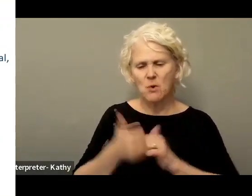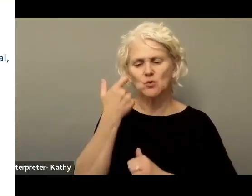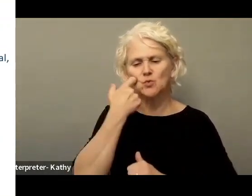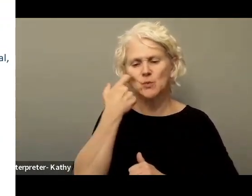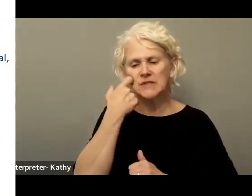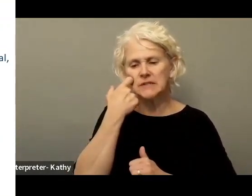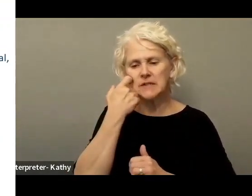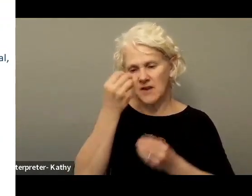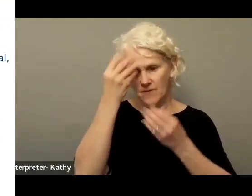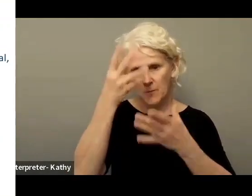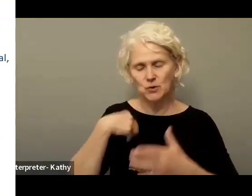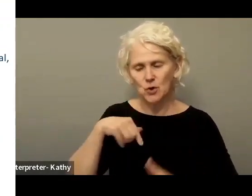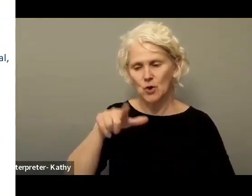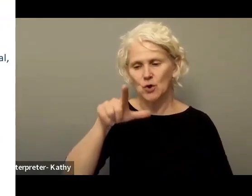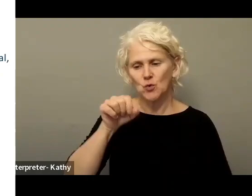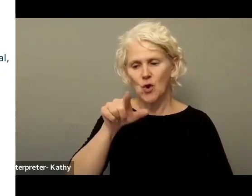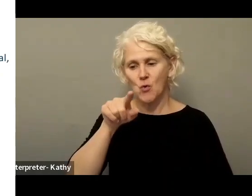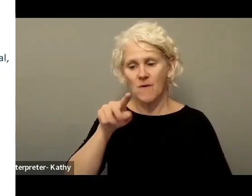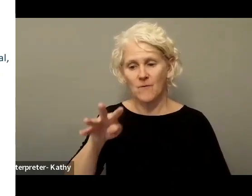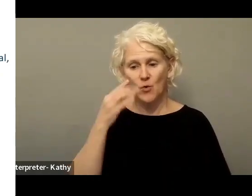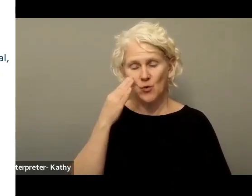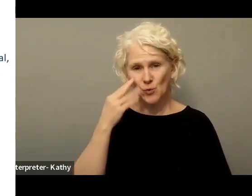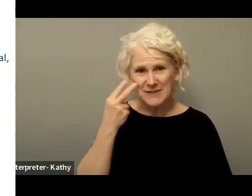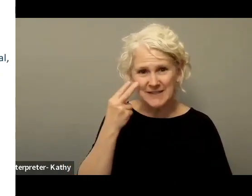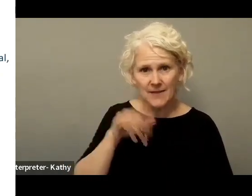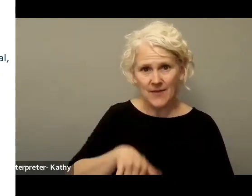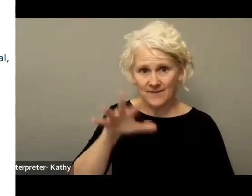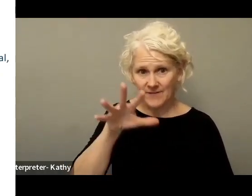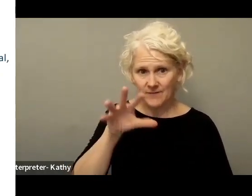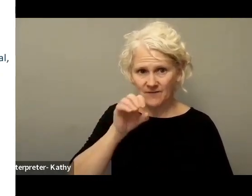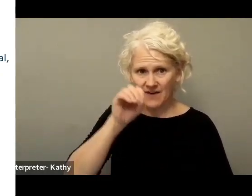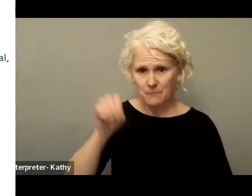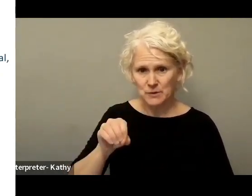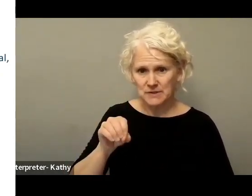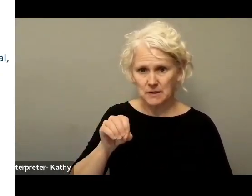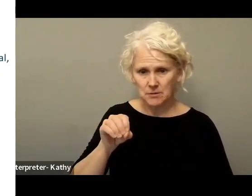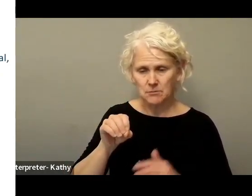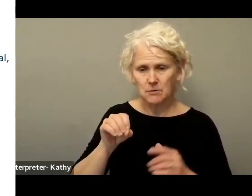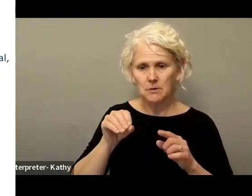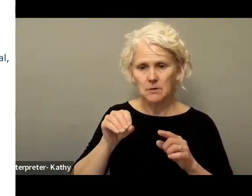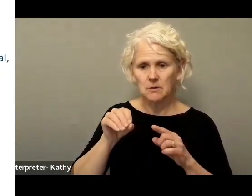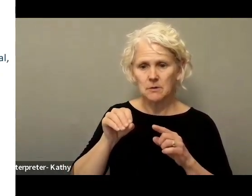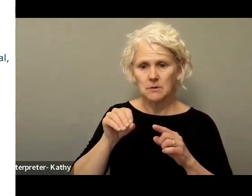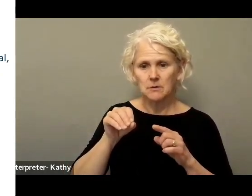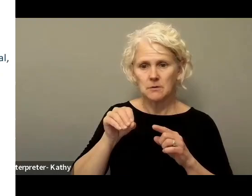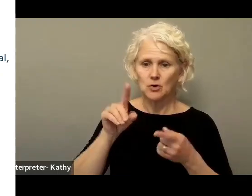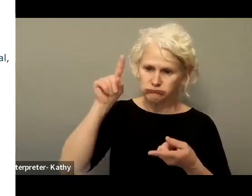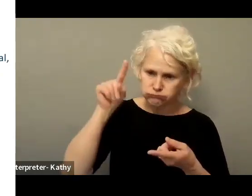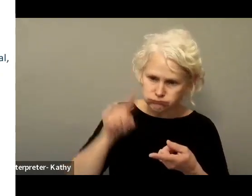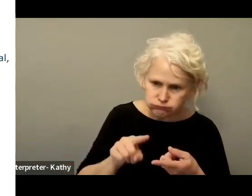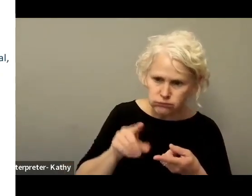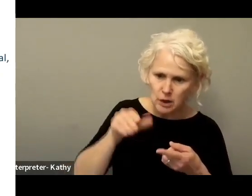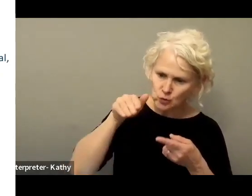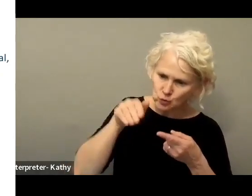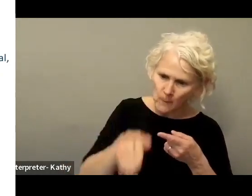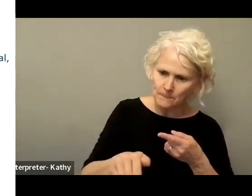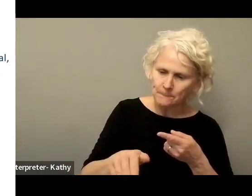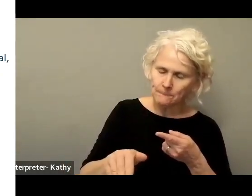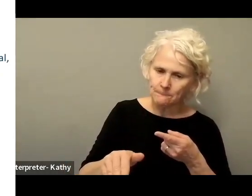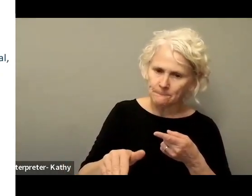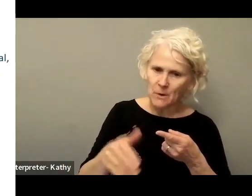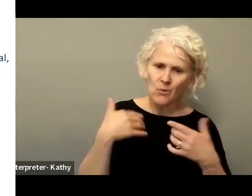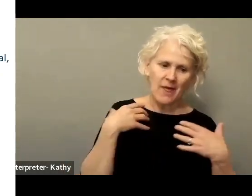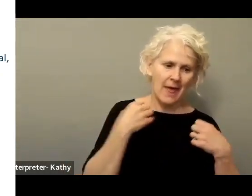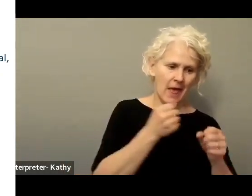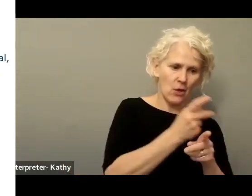which is 2024, there was a 55% drop in healthcare compared to a